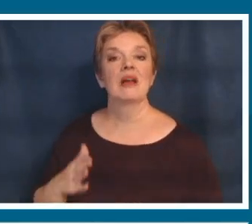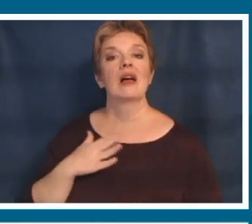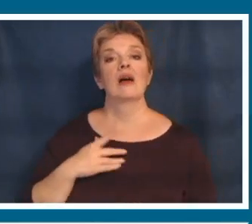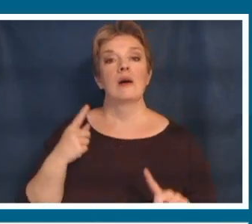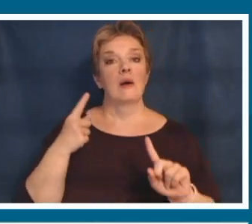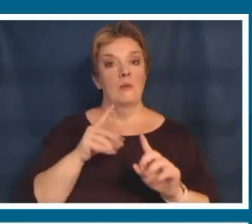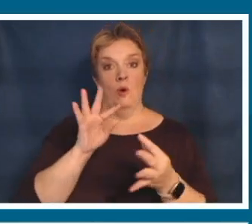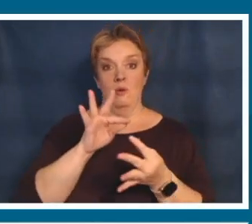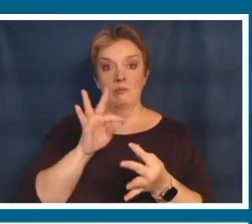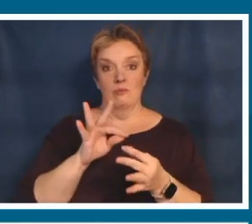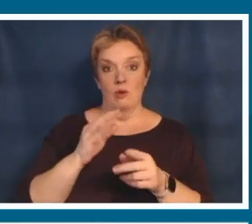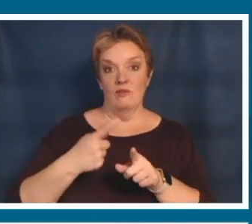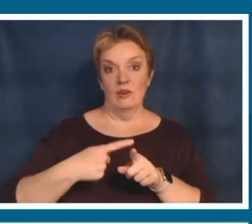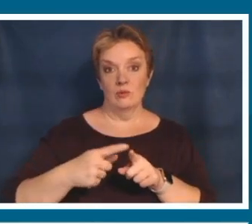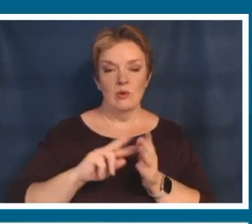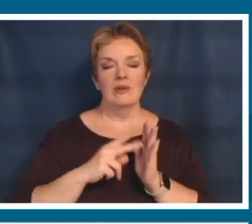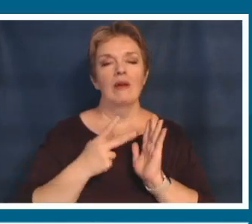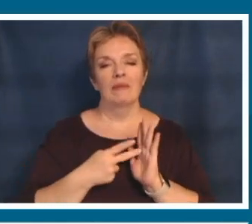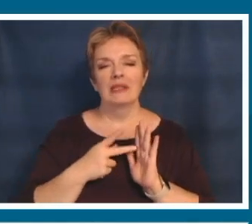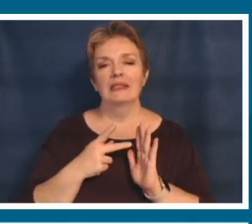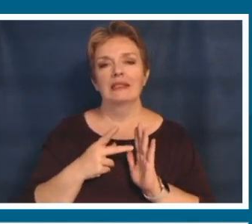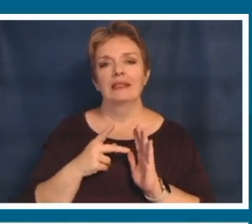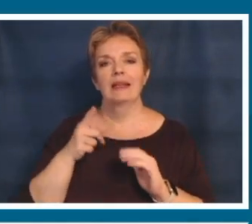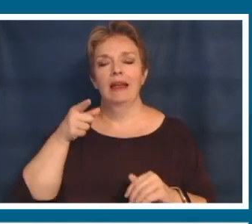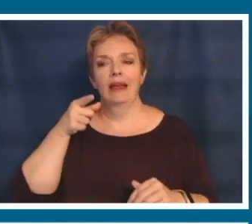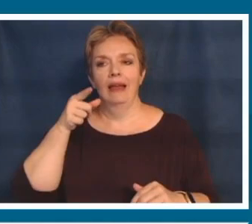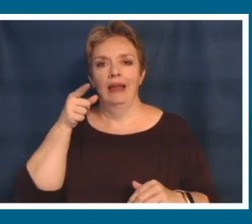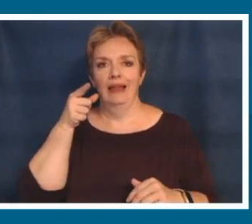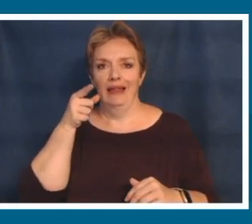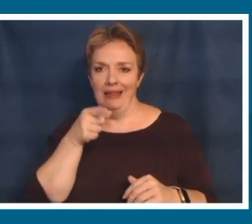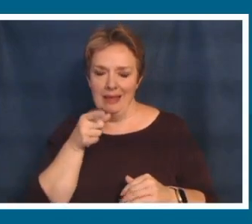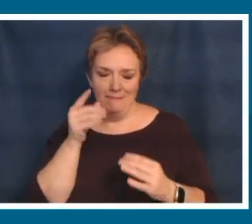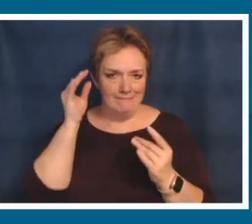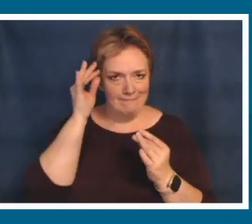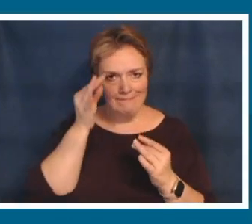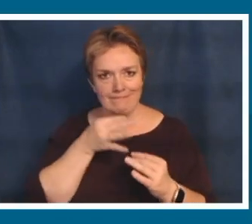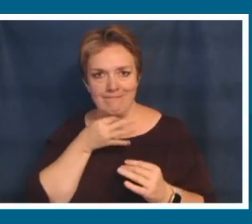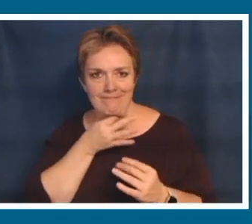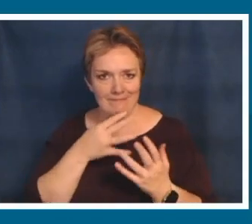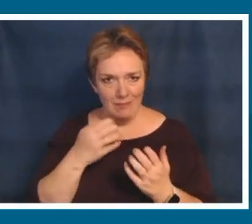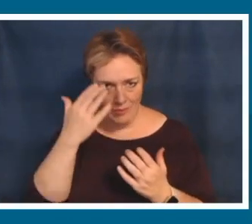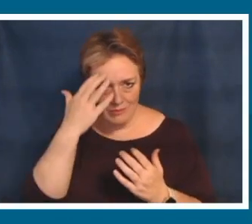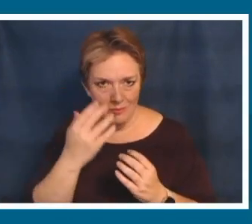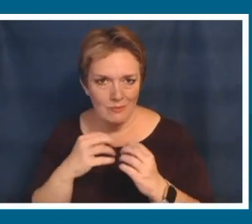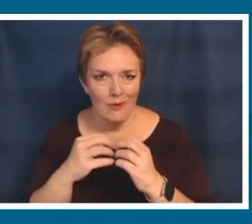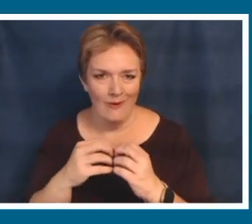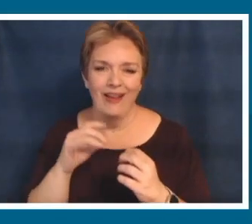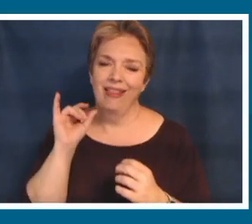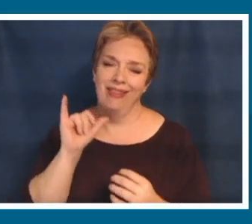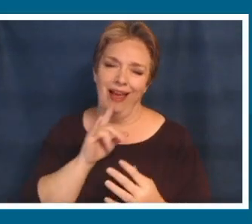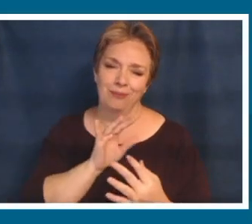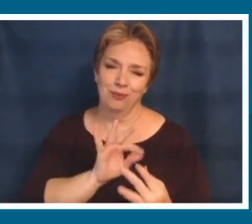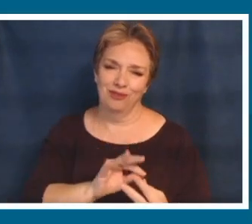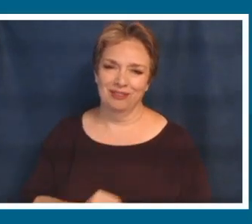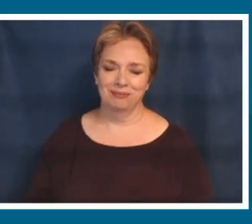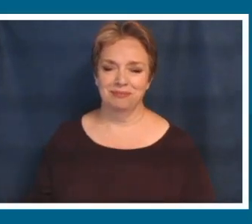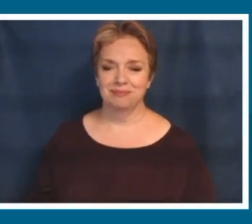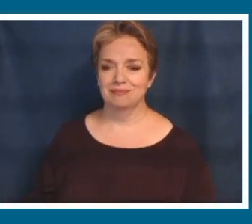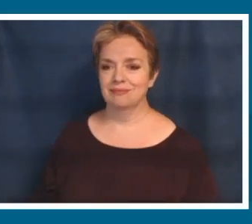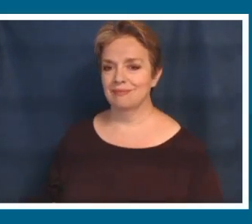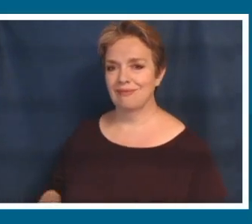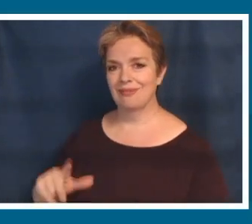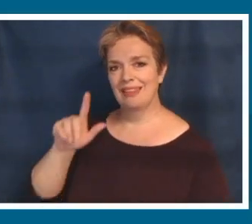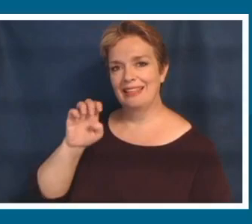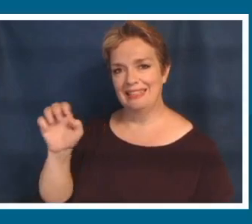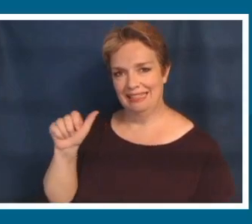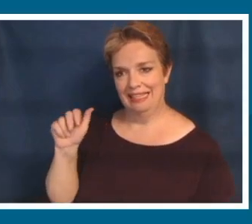more. Oh, I love it. And I also, it's fun, Tuyen, as you're describing these objects, it's very clear